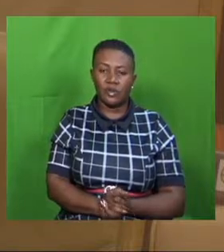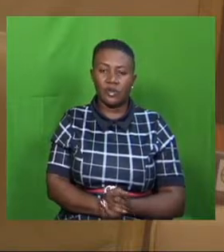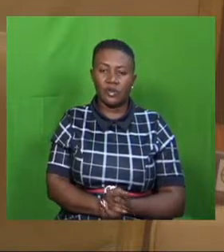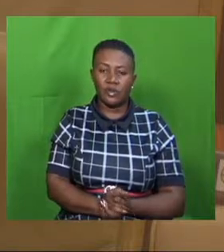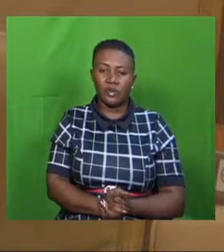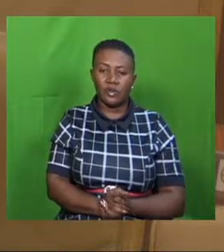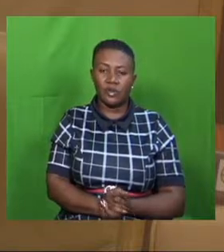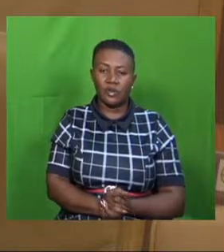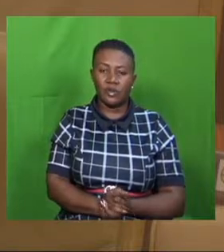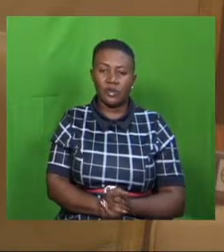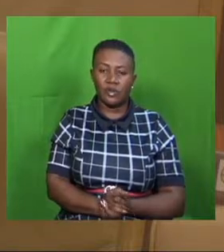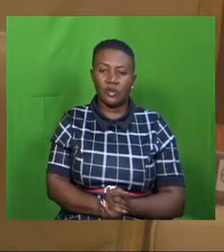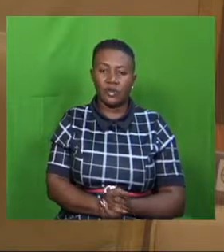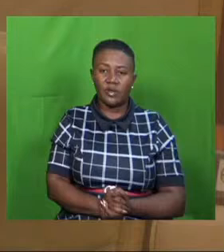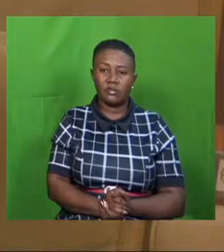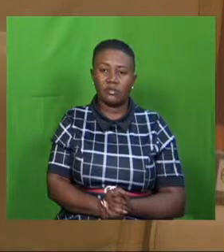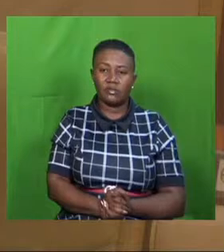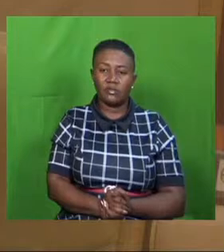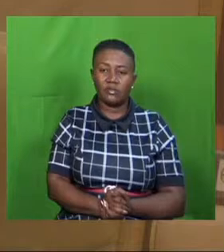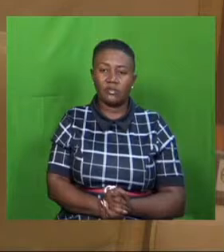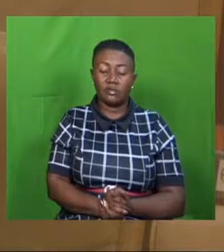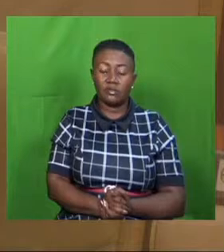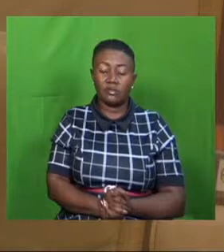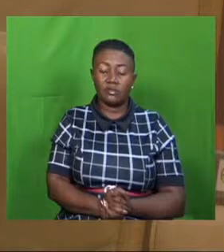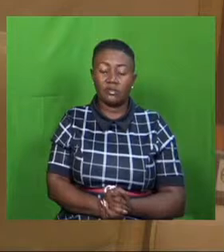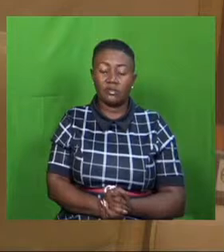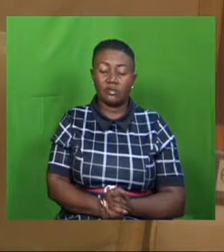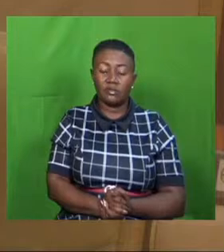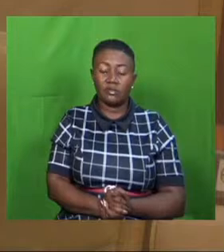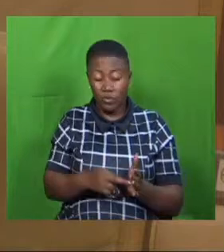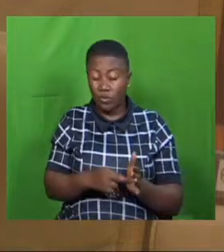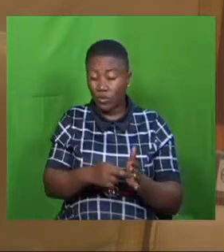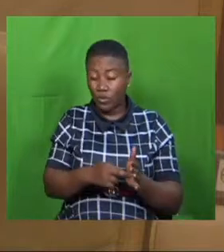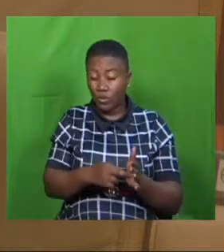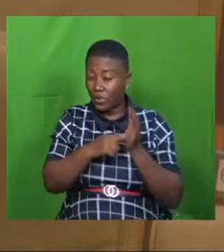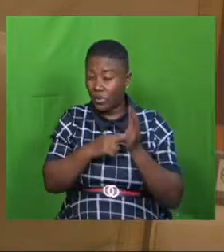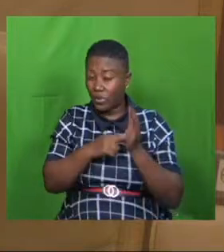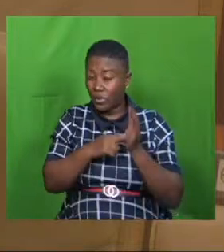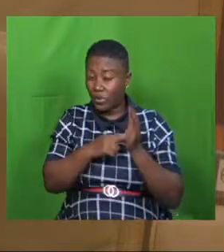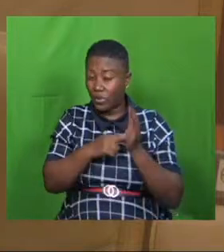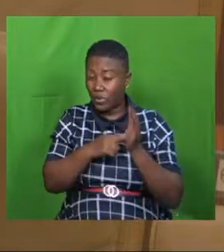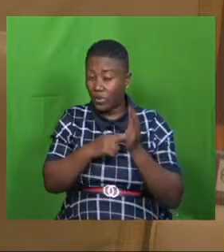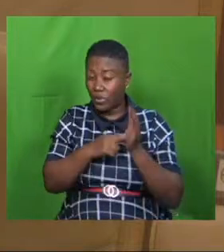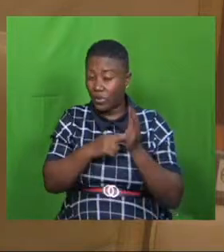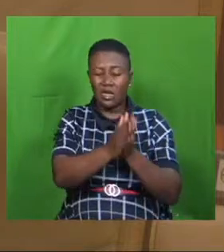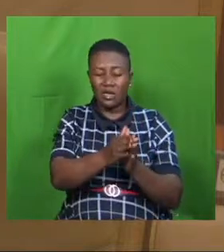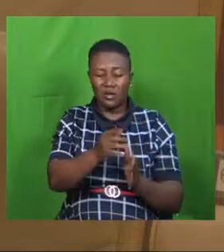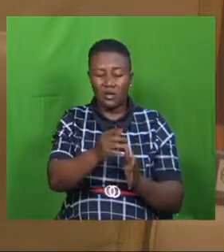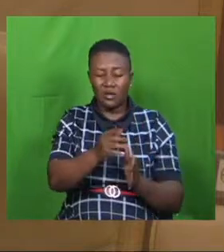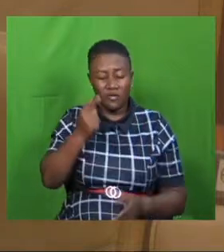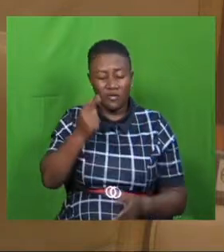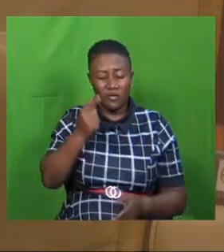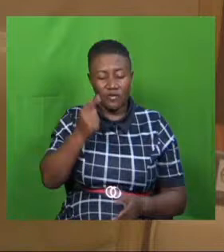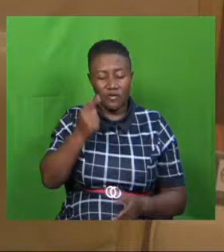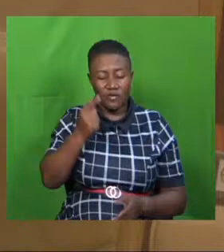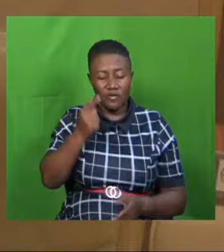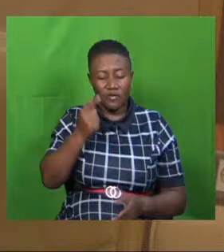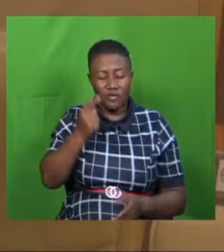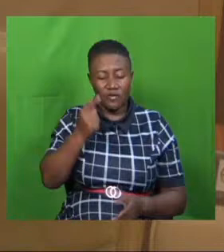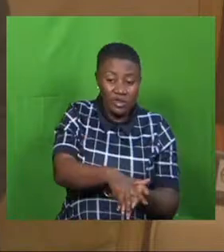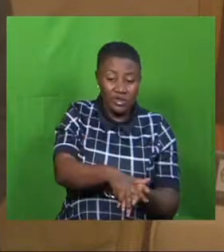Mr. Speaker, the purpose of the request is to secure parliamentary approval and ratification of the